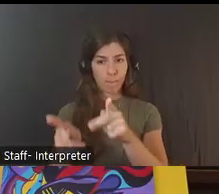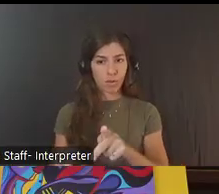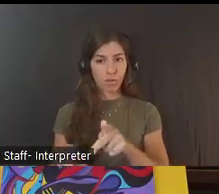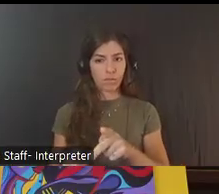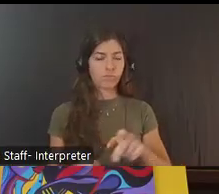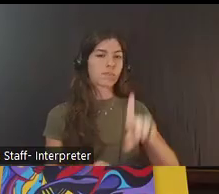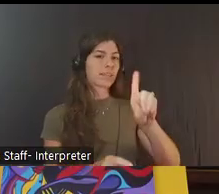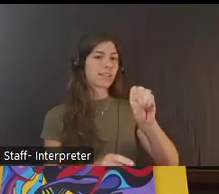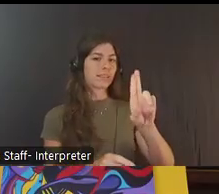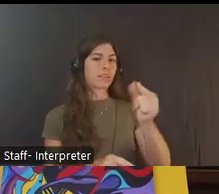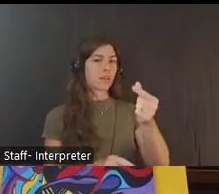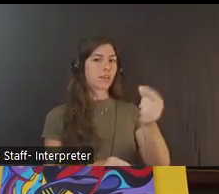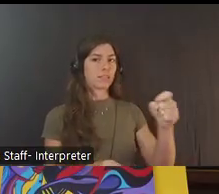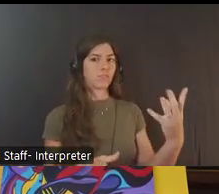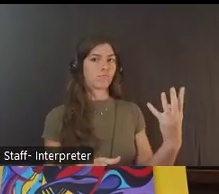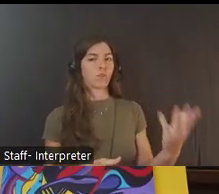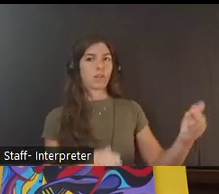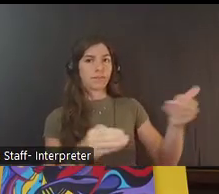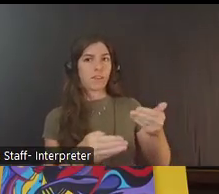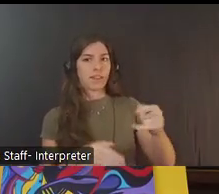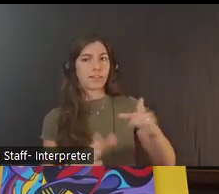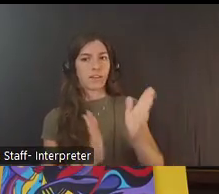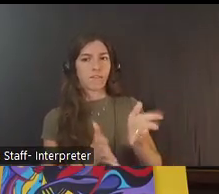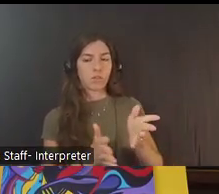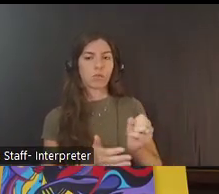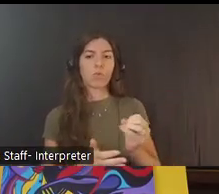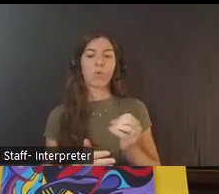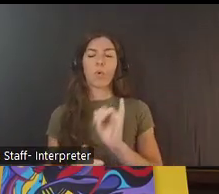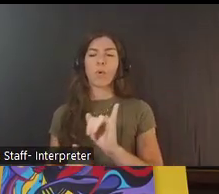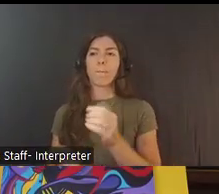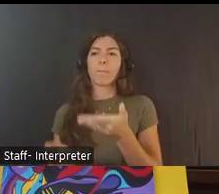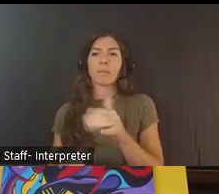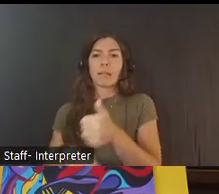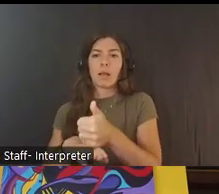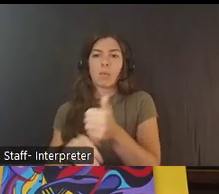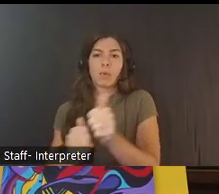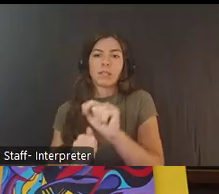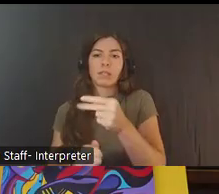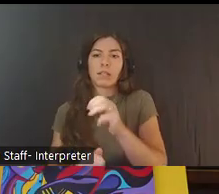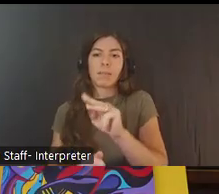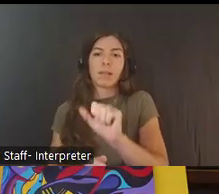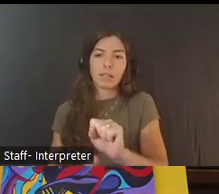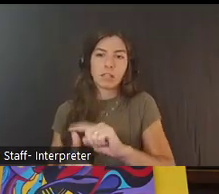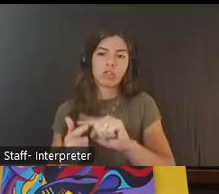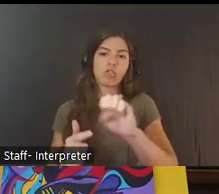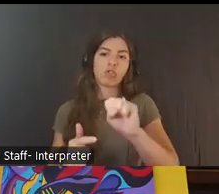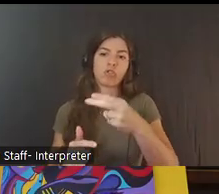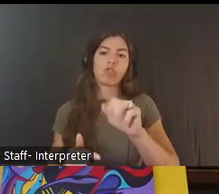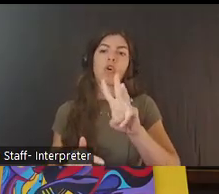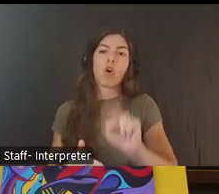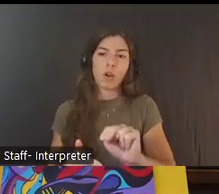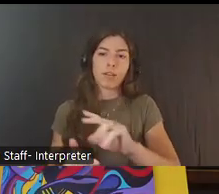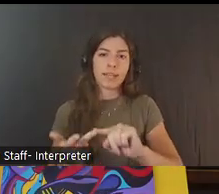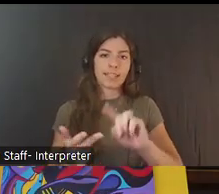bring Doug in this conversation. Okay, all right. So maybe I can set something up with Thomas and Sean and Doug, and we'll kind of go from there on the ownership piece of